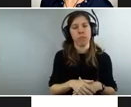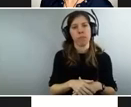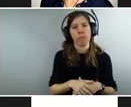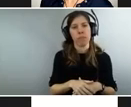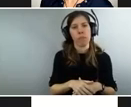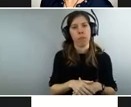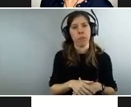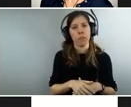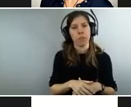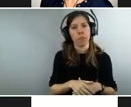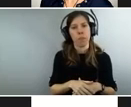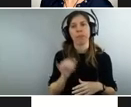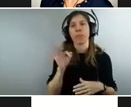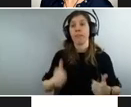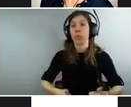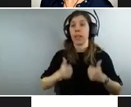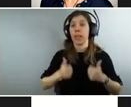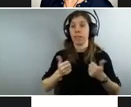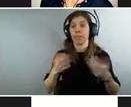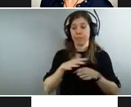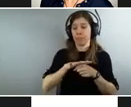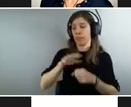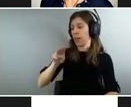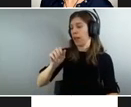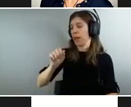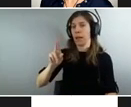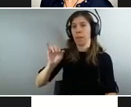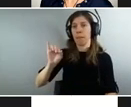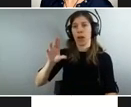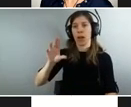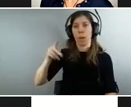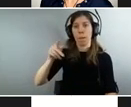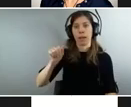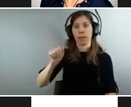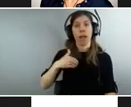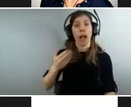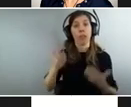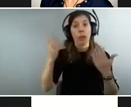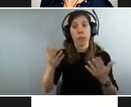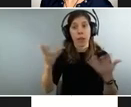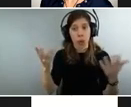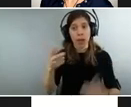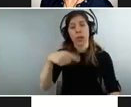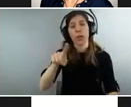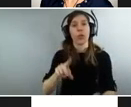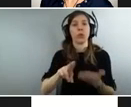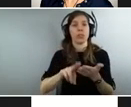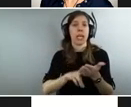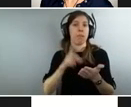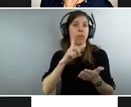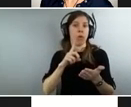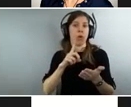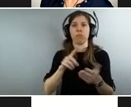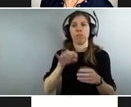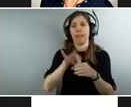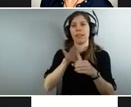If you're in Maricopa County, I highly recommend that you sign up for election reminders. And